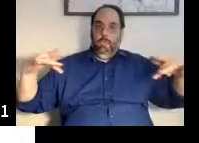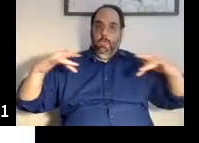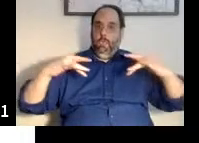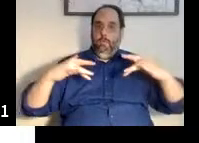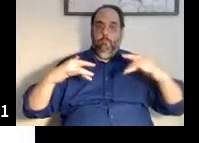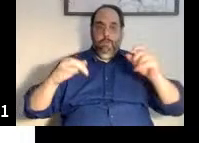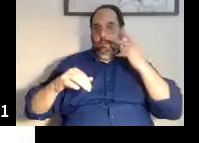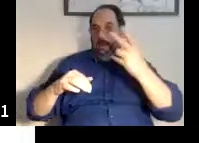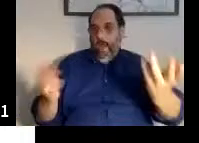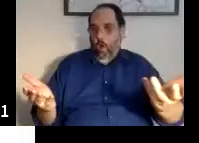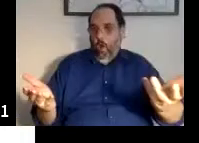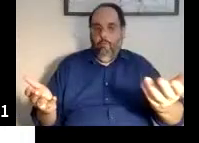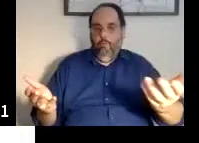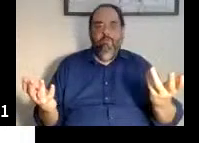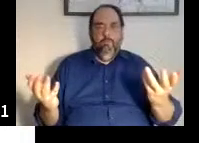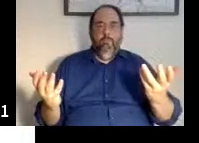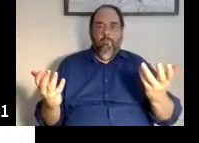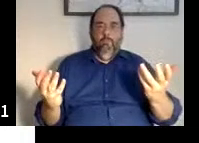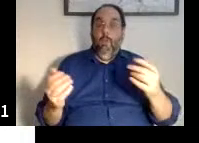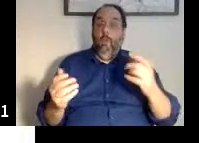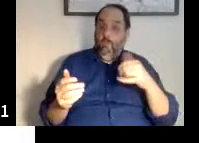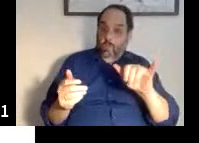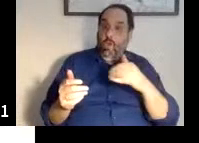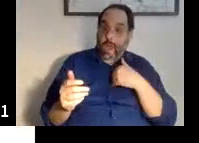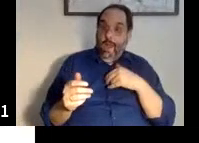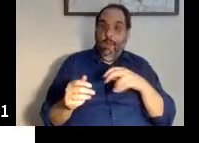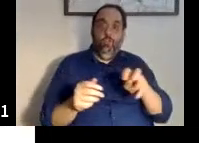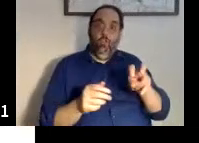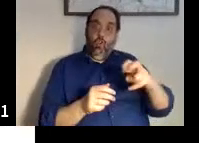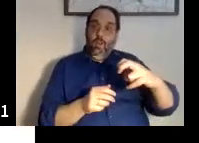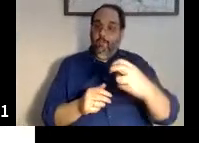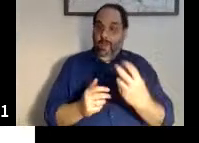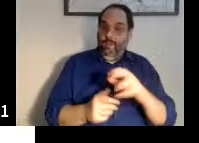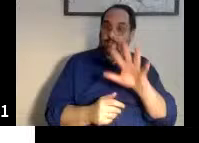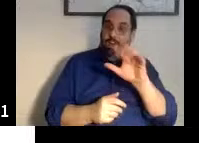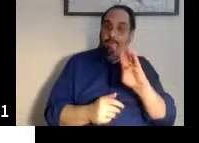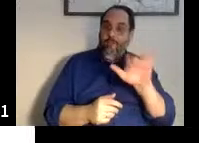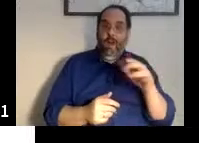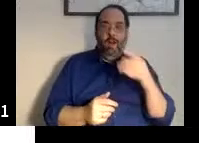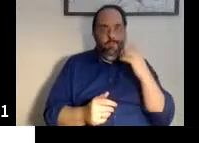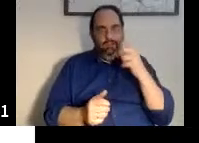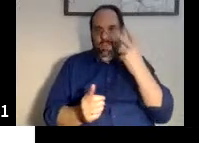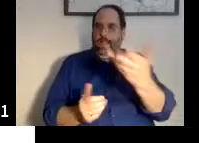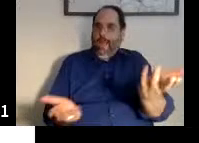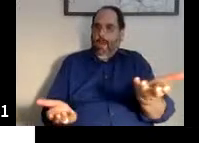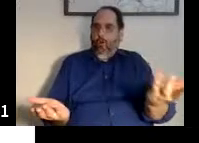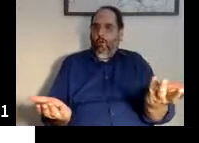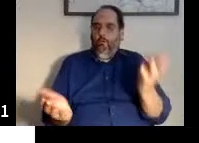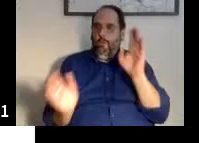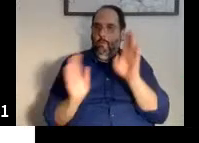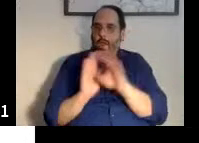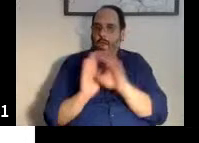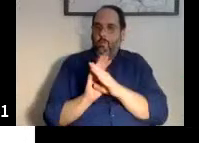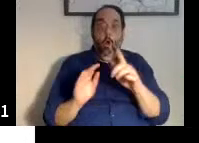component, okay, the landing, the turning space required there, that 5 by 5 space, all may